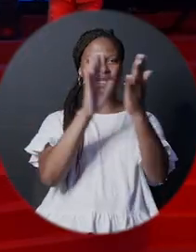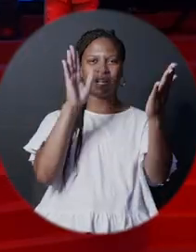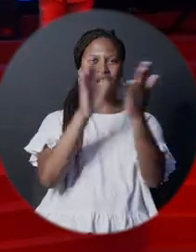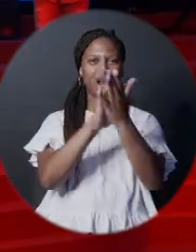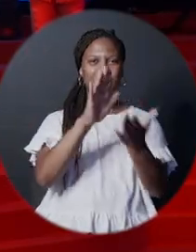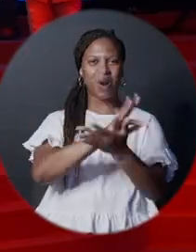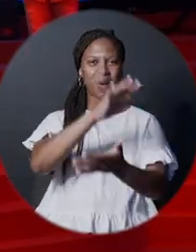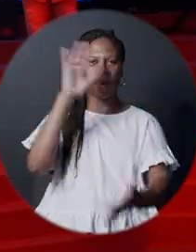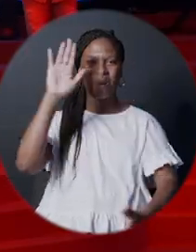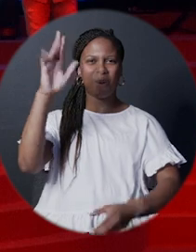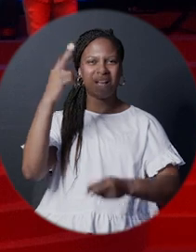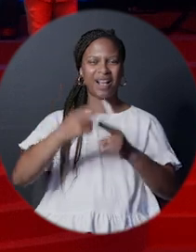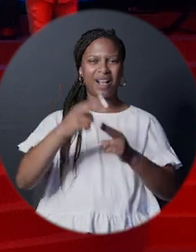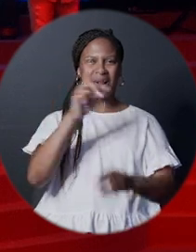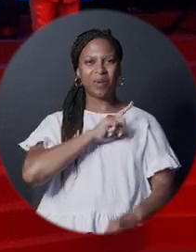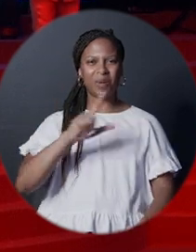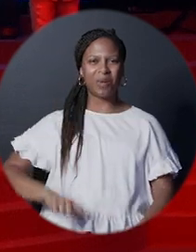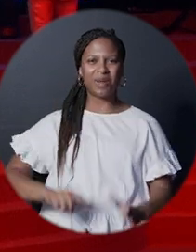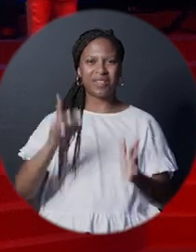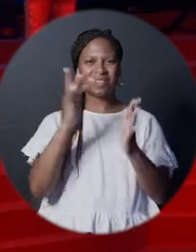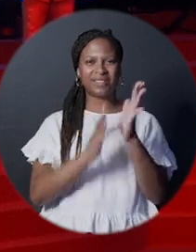name, Lord Jesus.